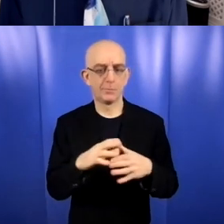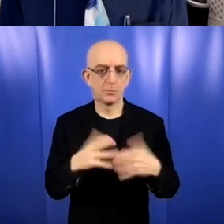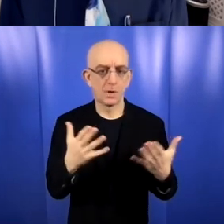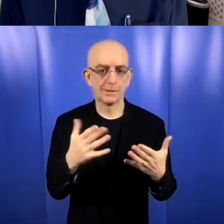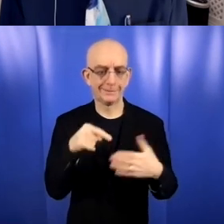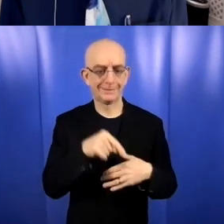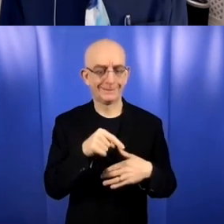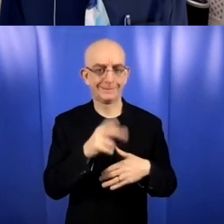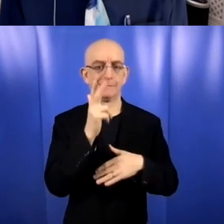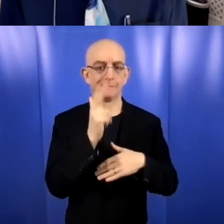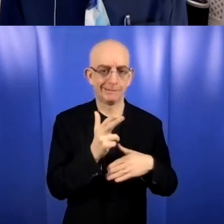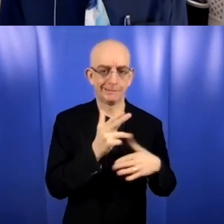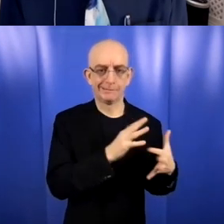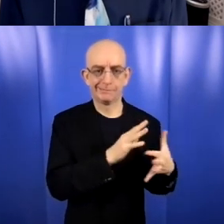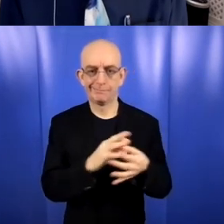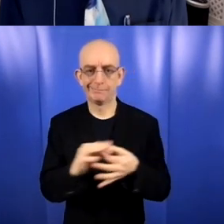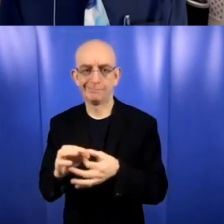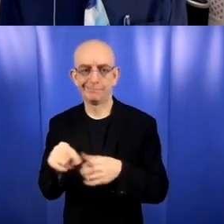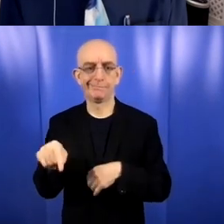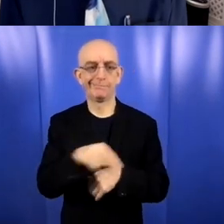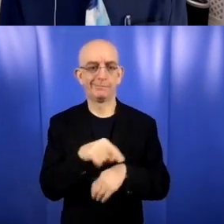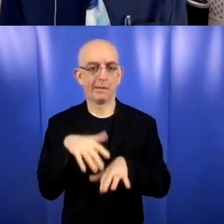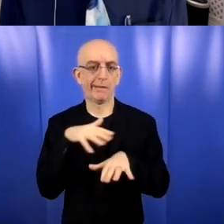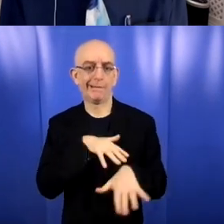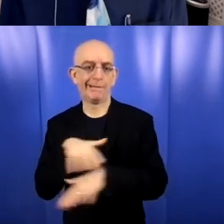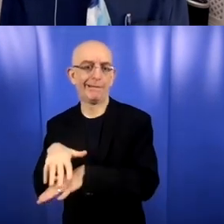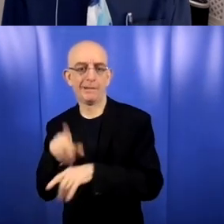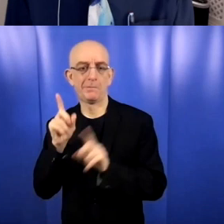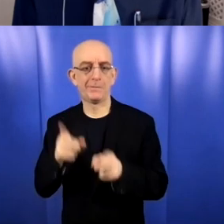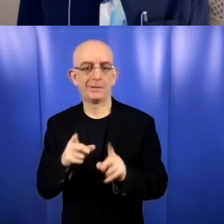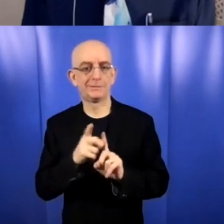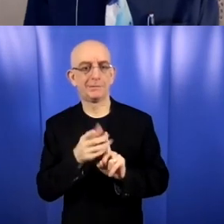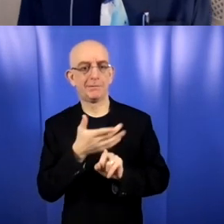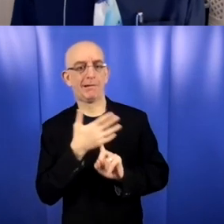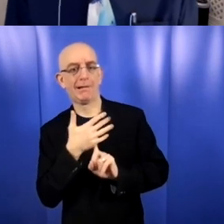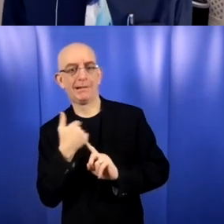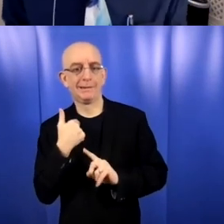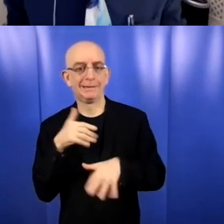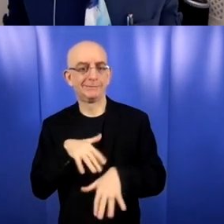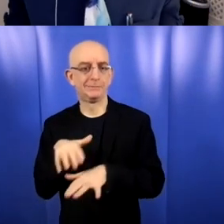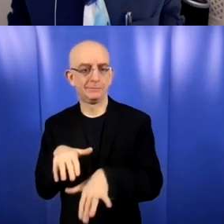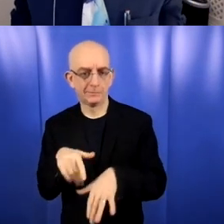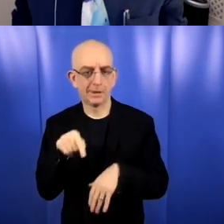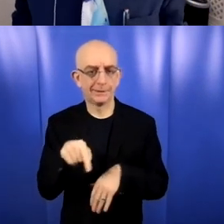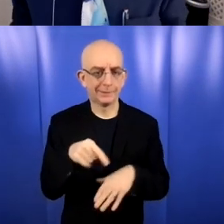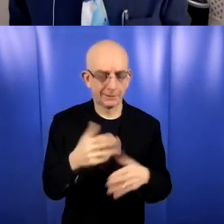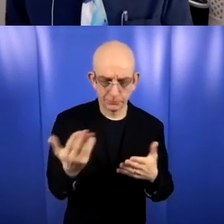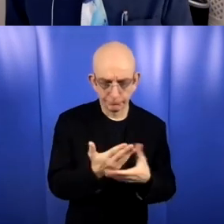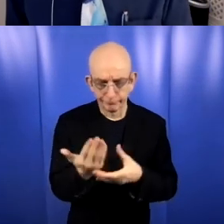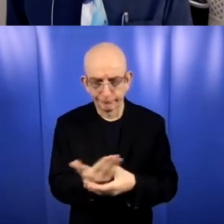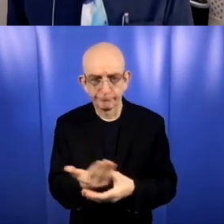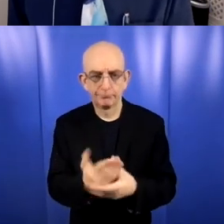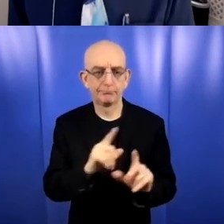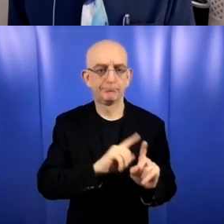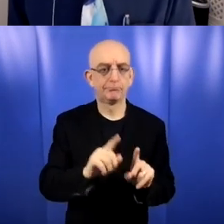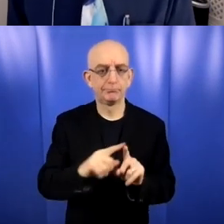upon in its work since then. It emphasized the importance of seeking to catalyze action to address the drivers of